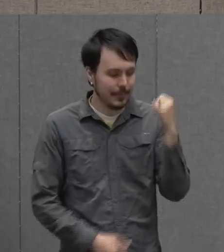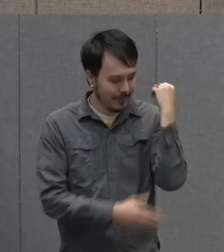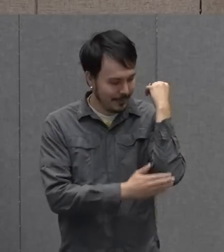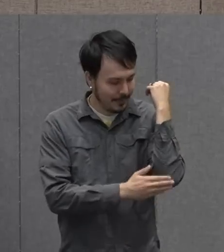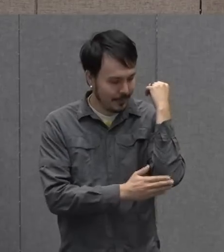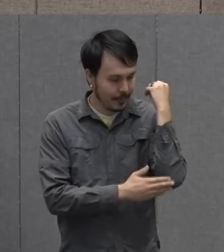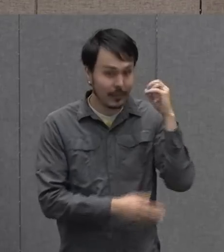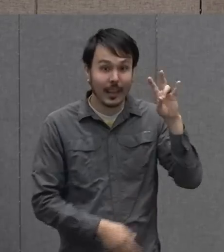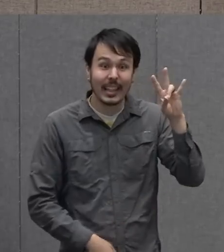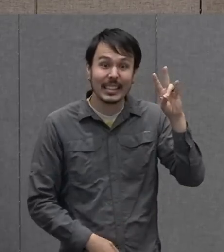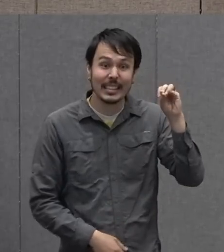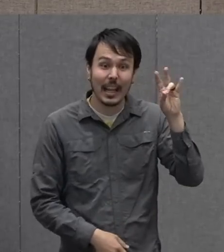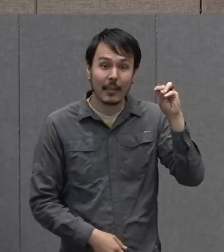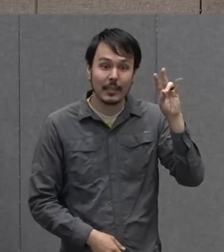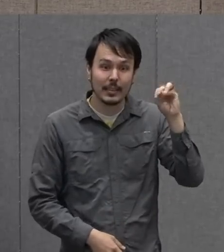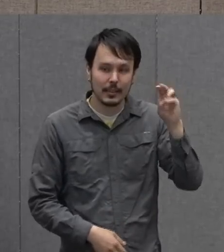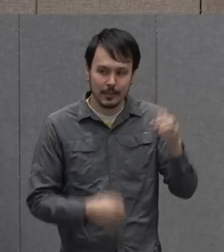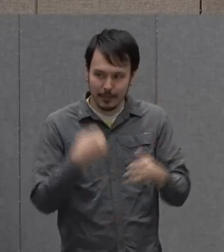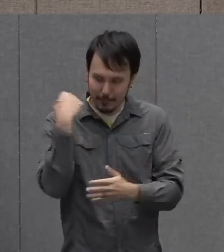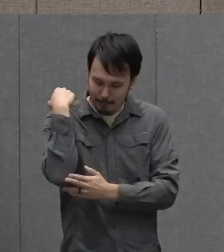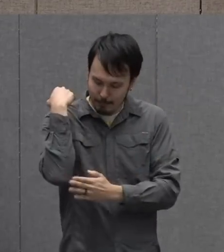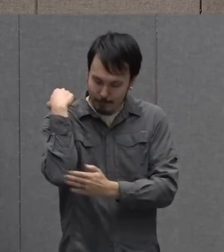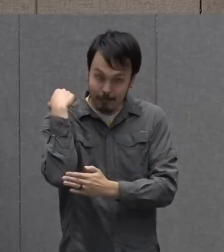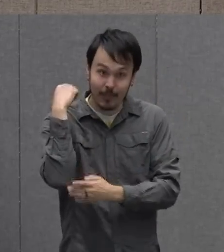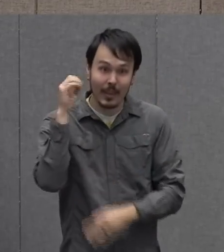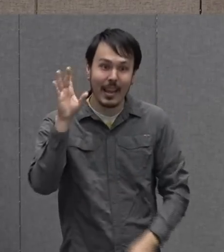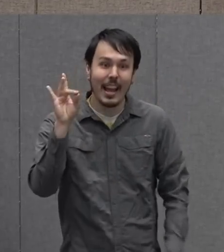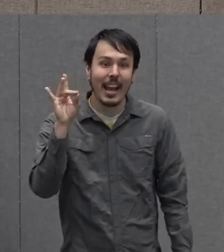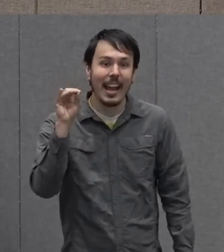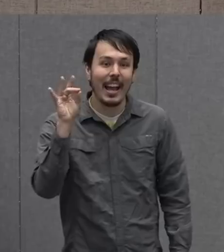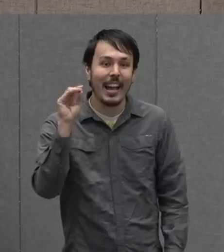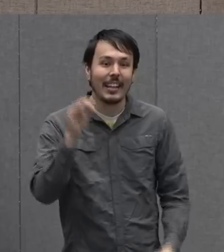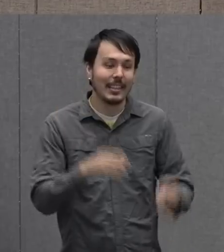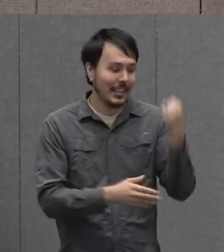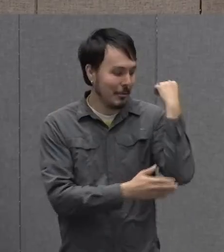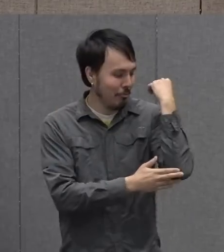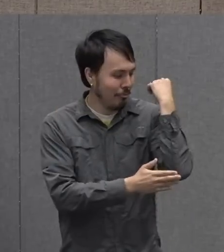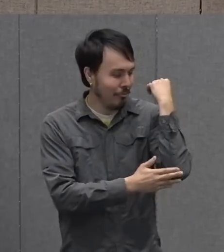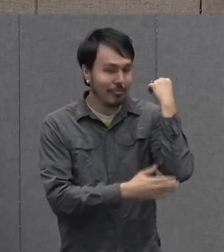70. 80. 90.